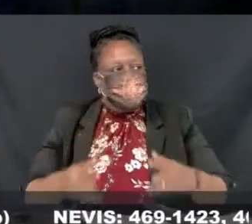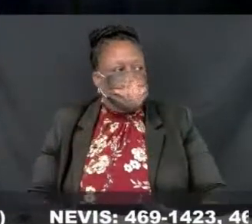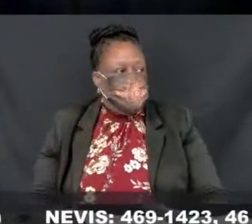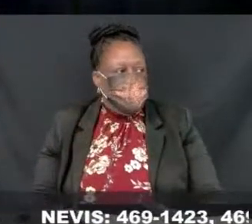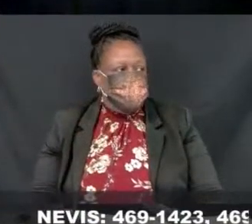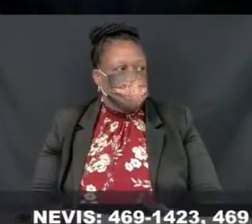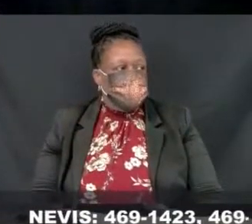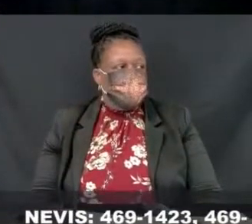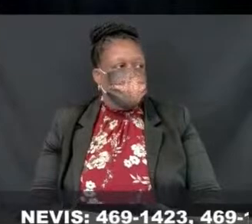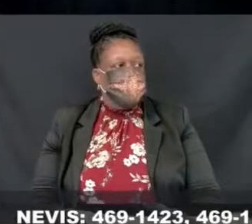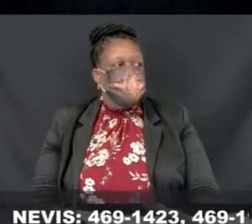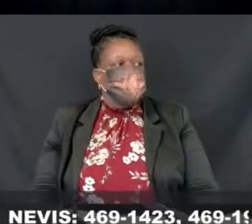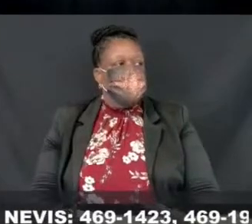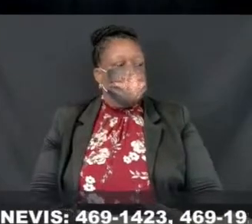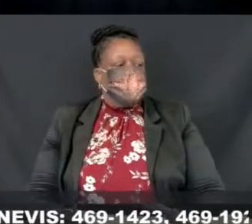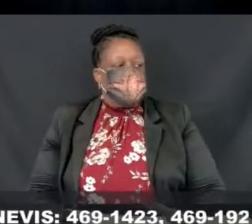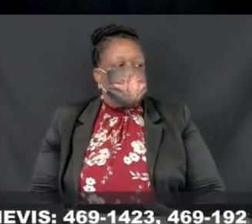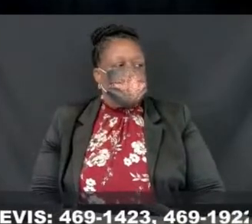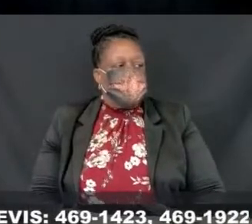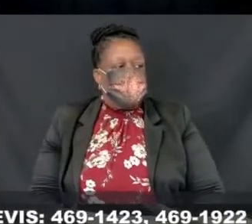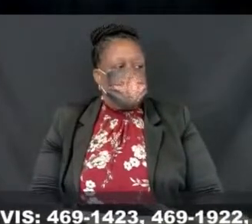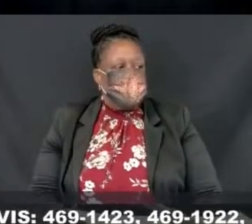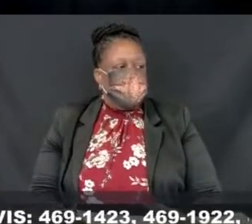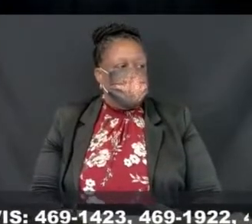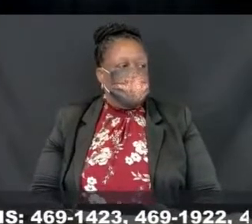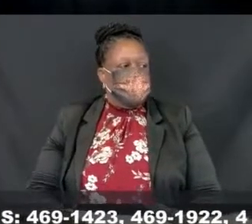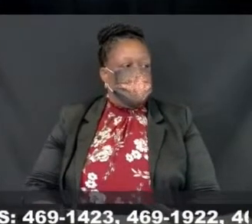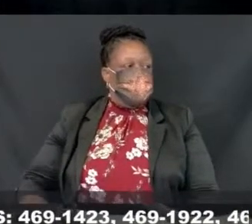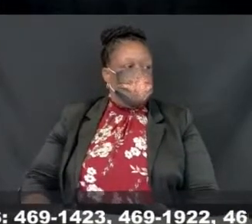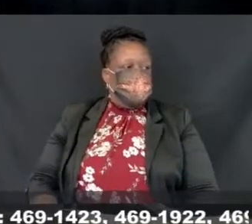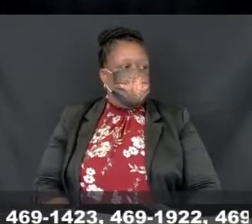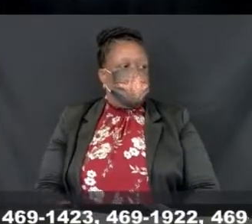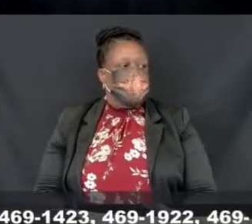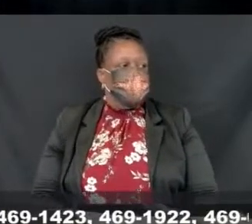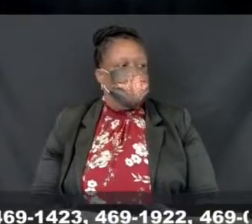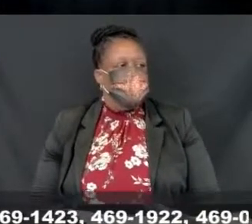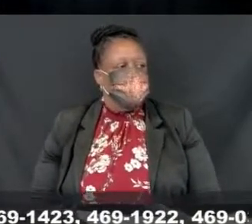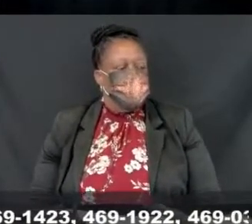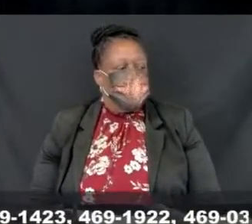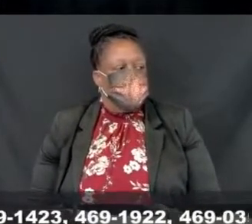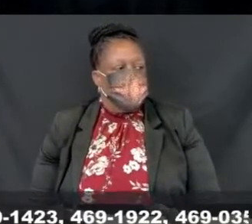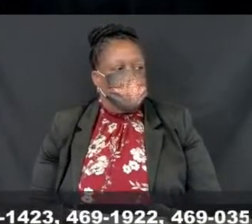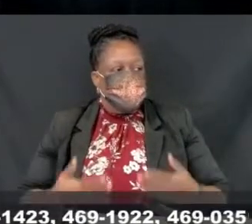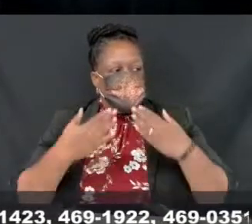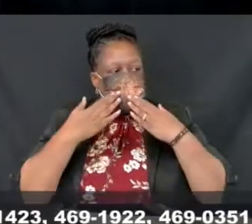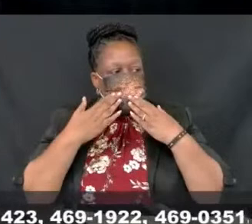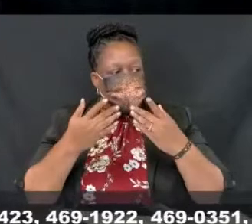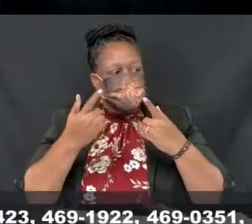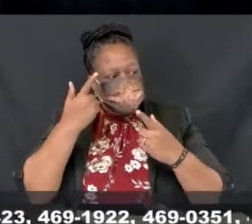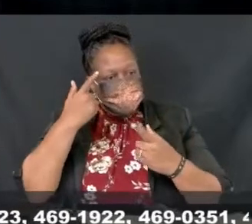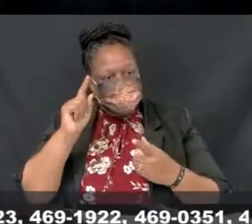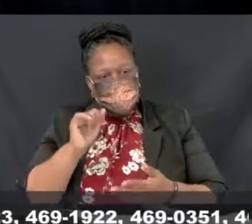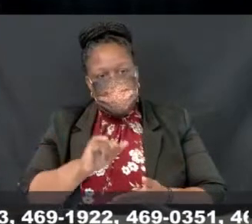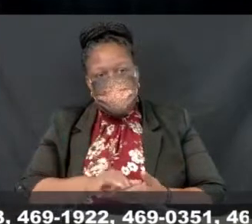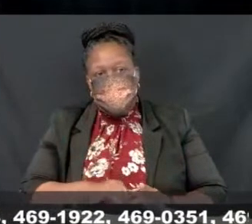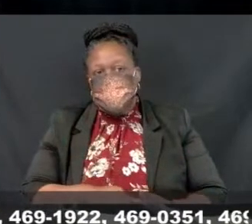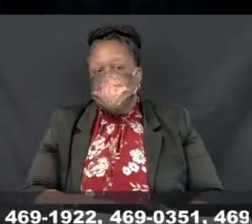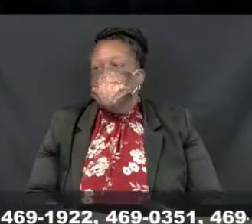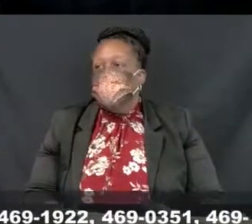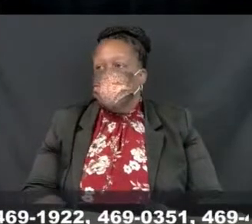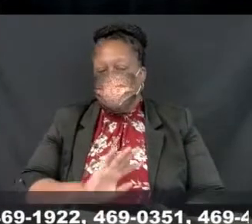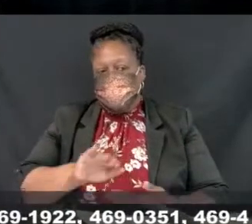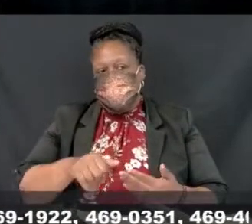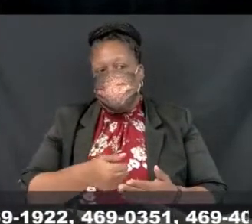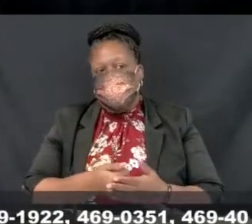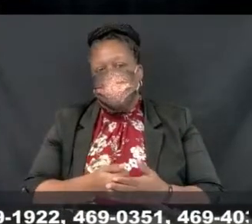Thank you very much, Mr. Phipps, for your presentation on the Population